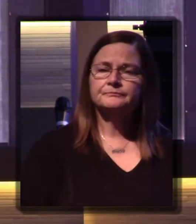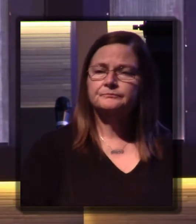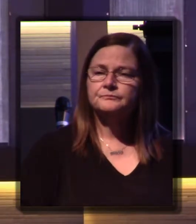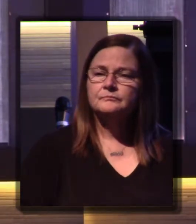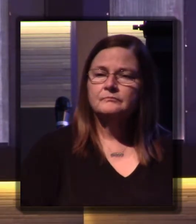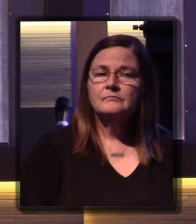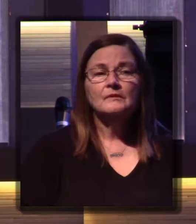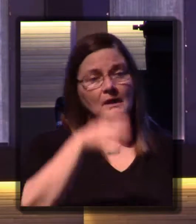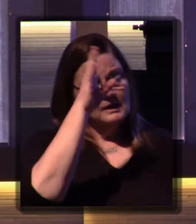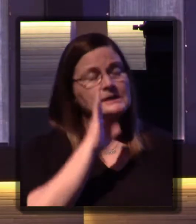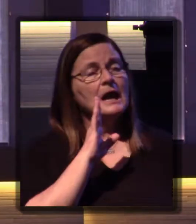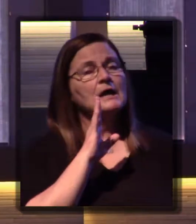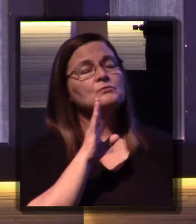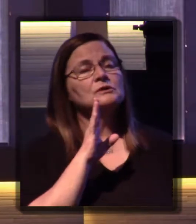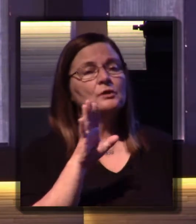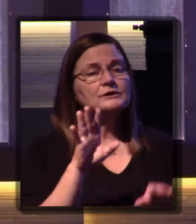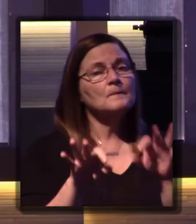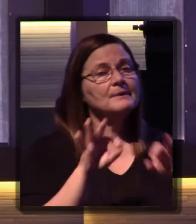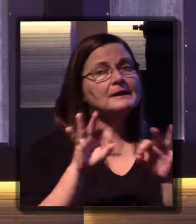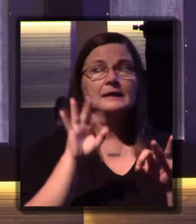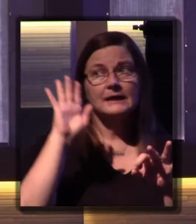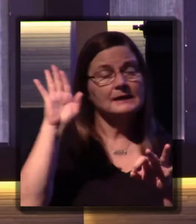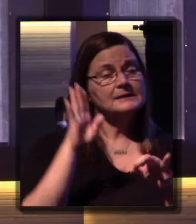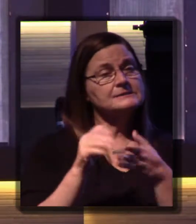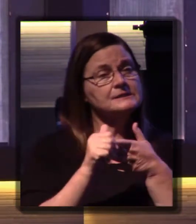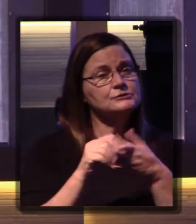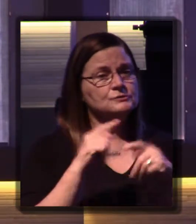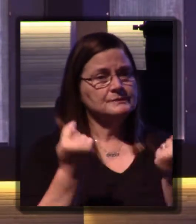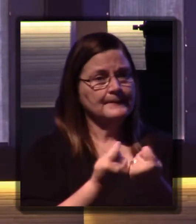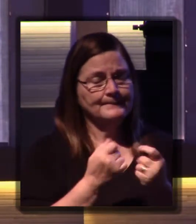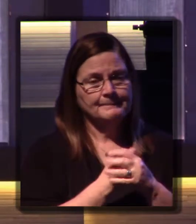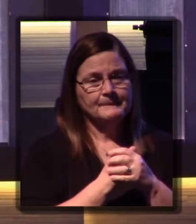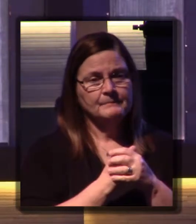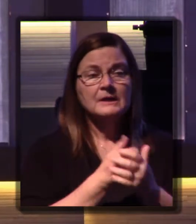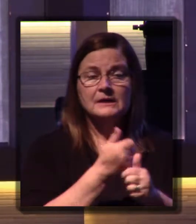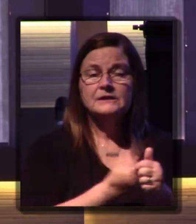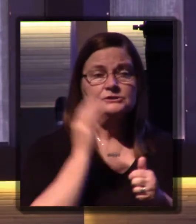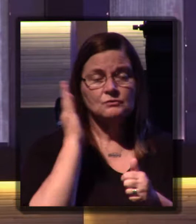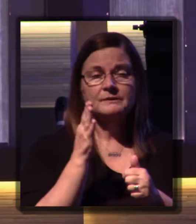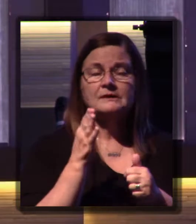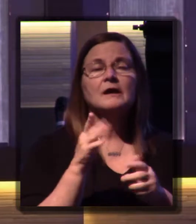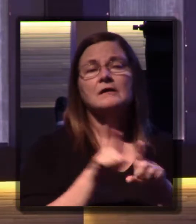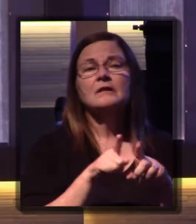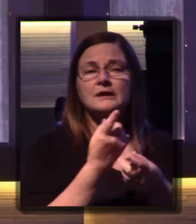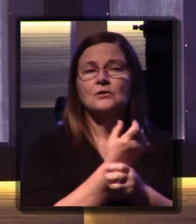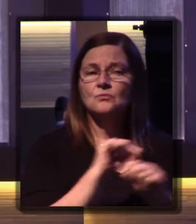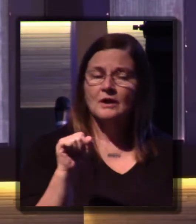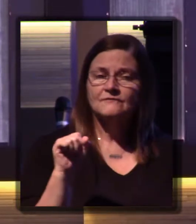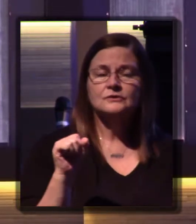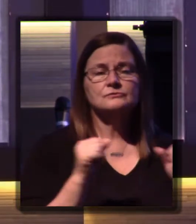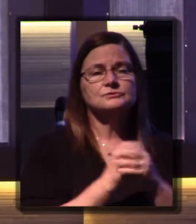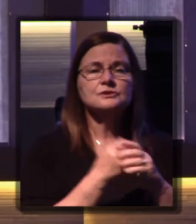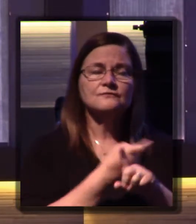says, God is going to handpick his leadership team. And then he goes on to describe their character. It says, each will be like a refuge from the